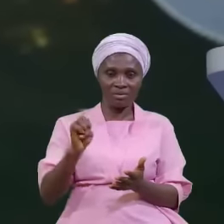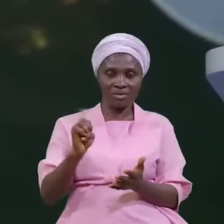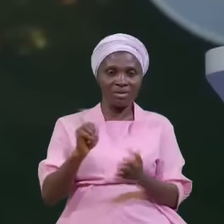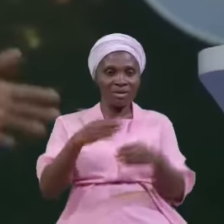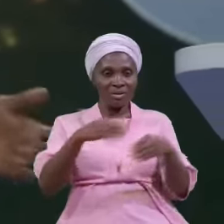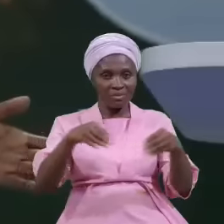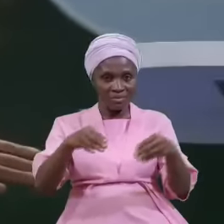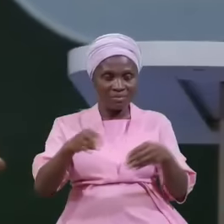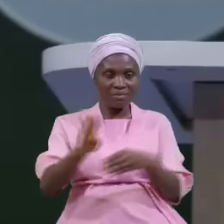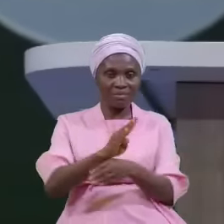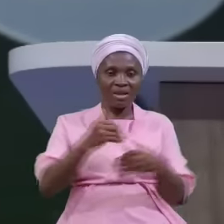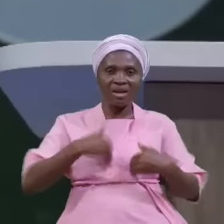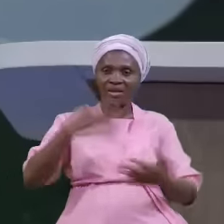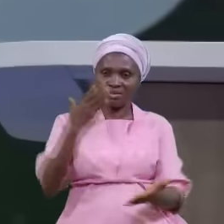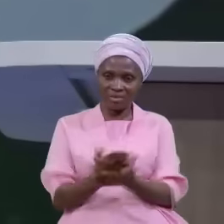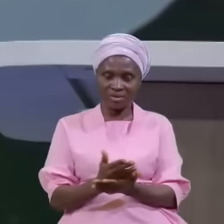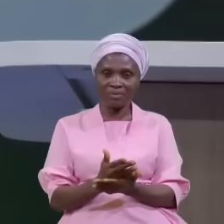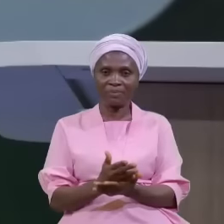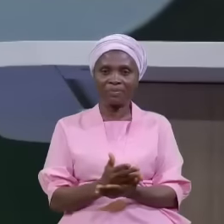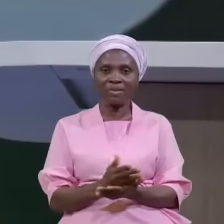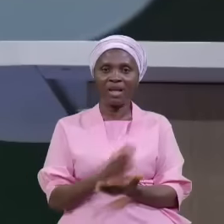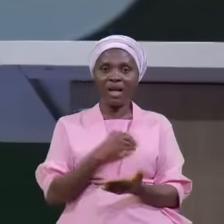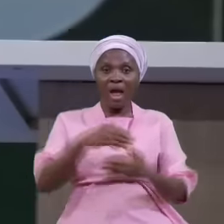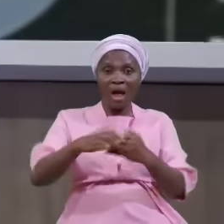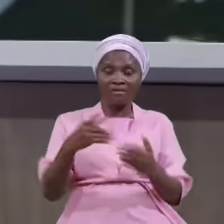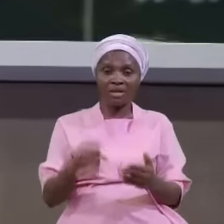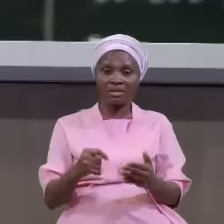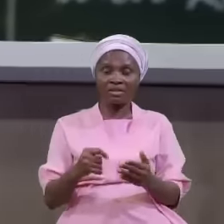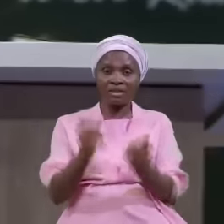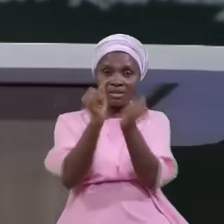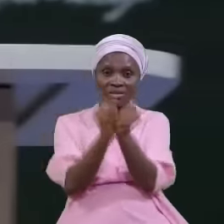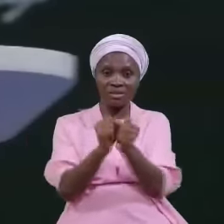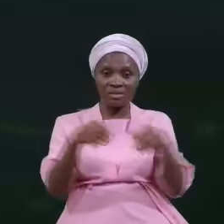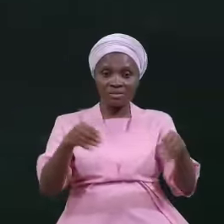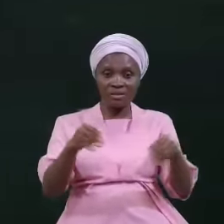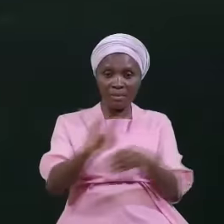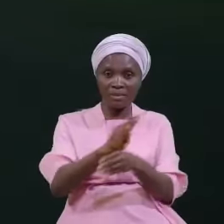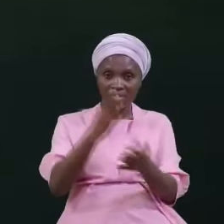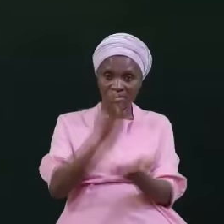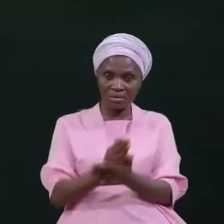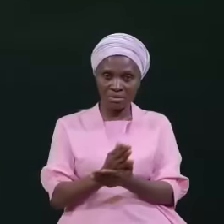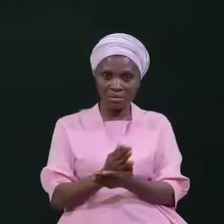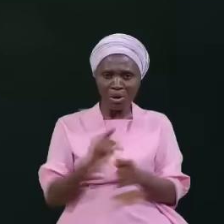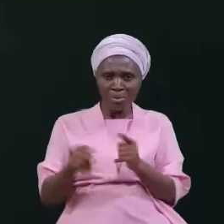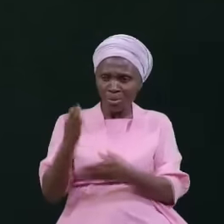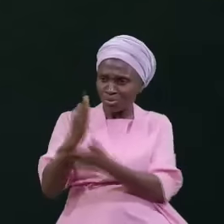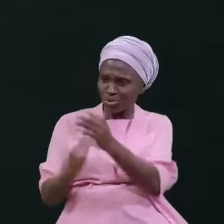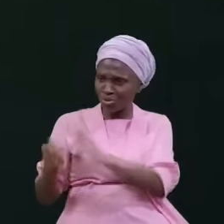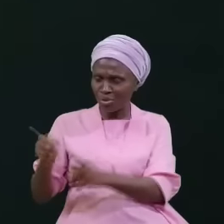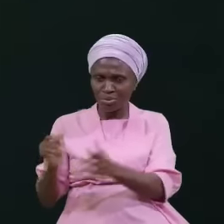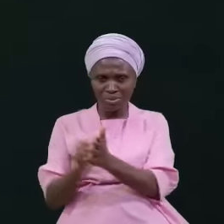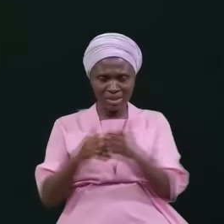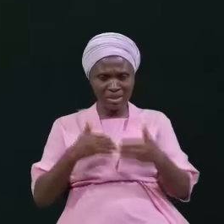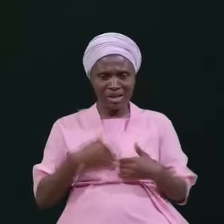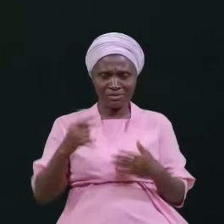And after the slave trade has stopped, there are still people that have the spirit and the heart of wanting